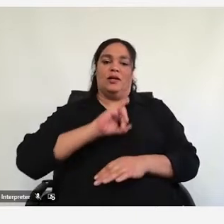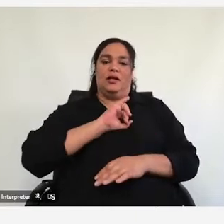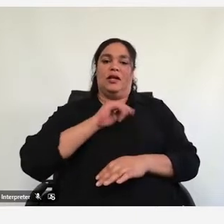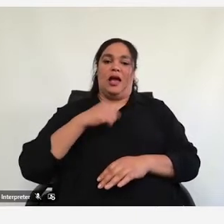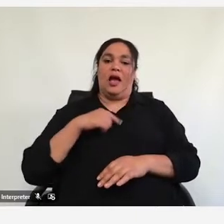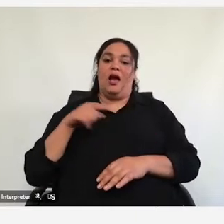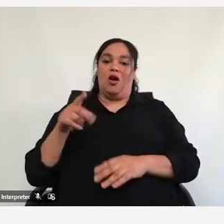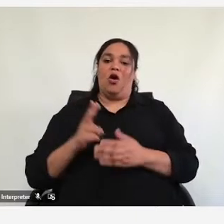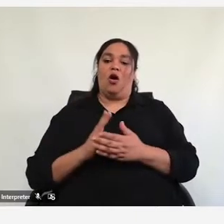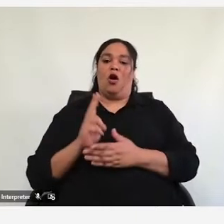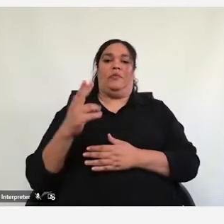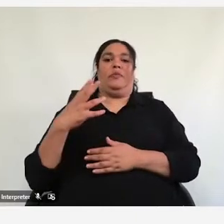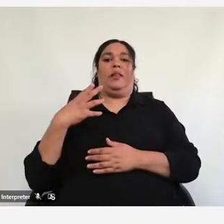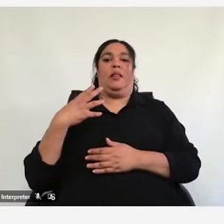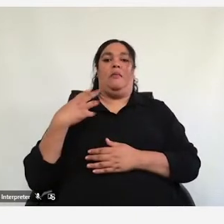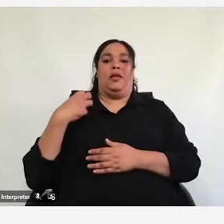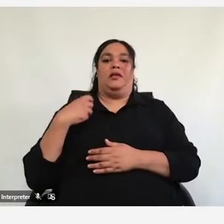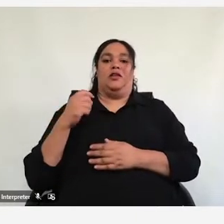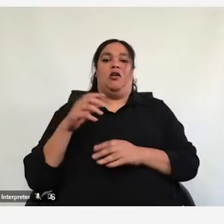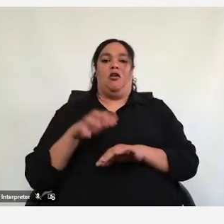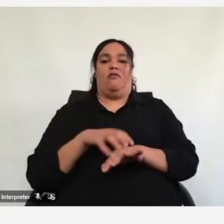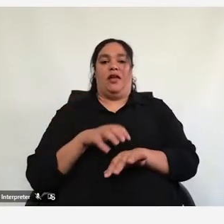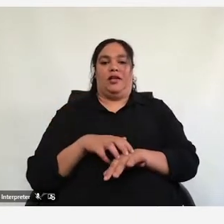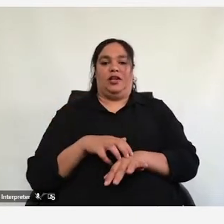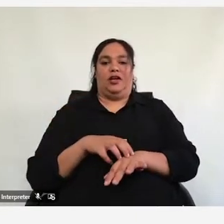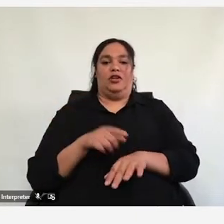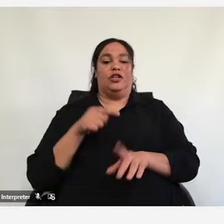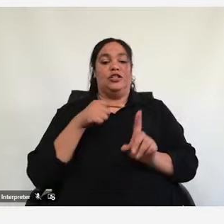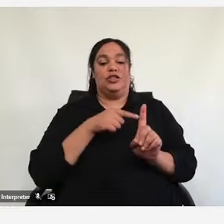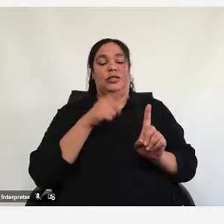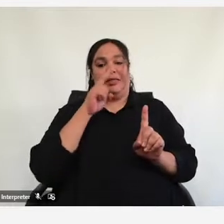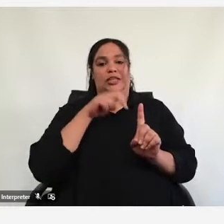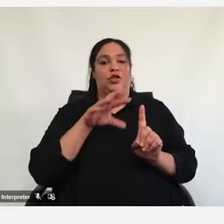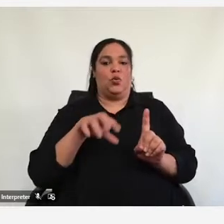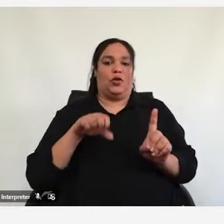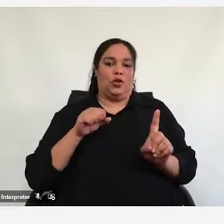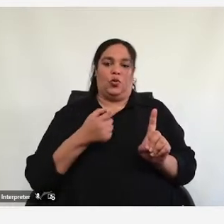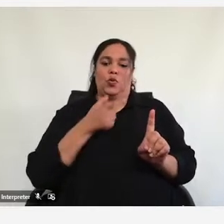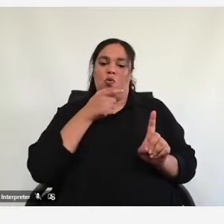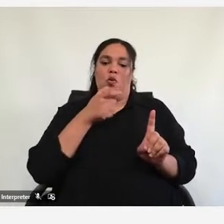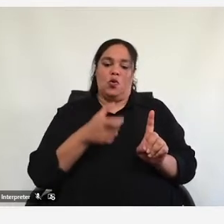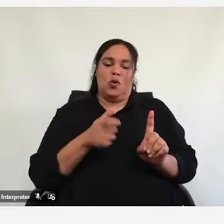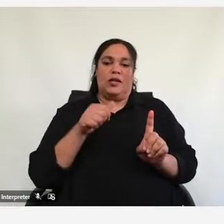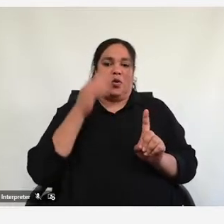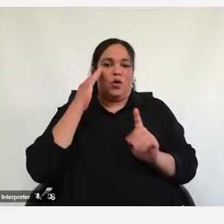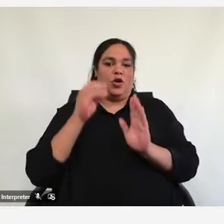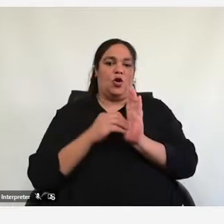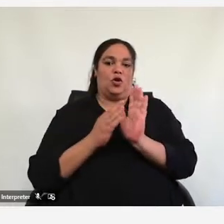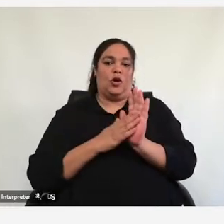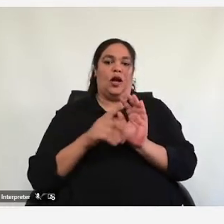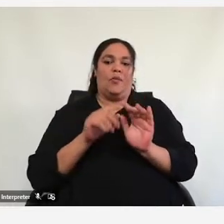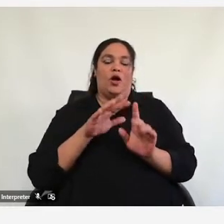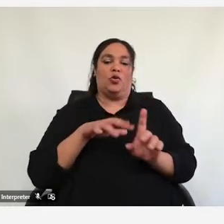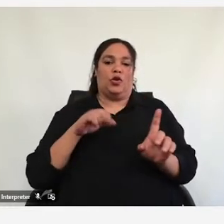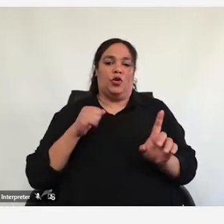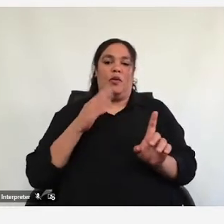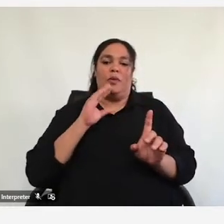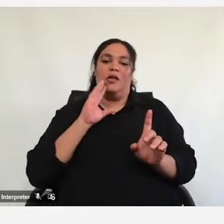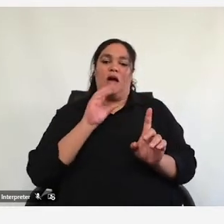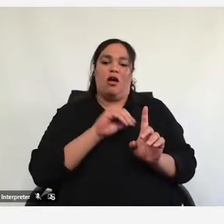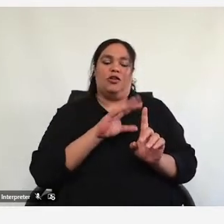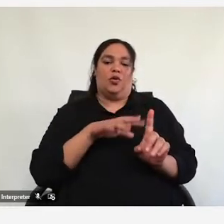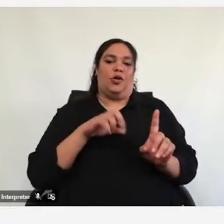very Honourable Minister of Agriculture. I think she needs to be asked to withdraw, and we know her record on withdrawal, so please ask her to withdraw.